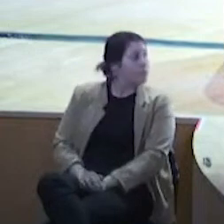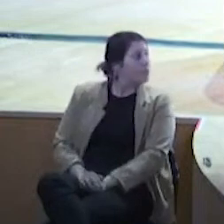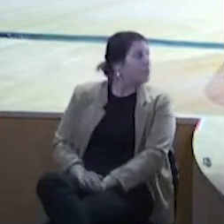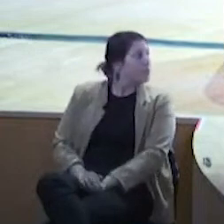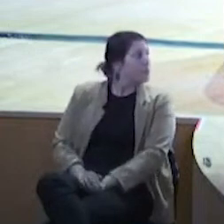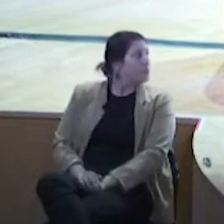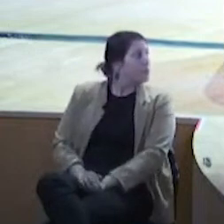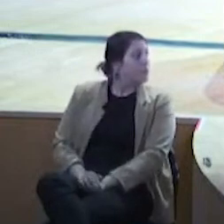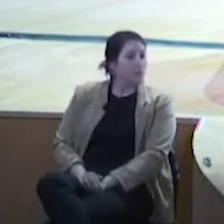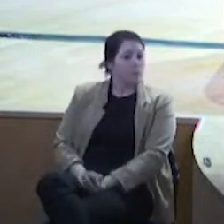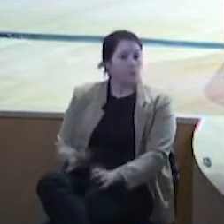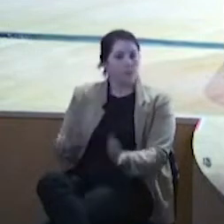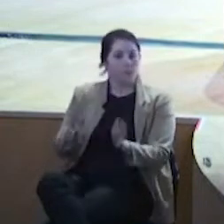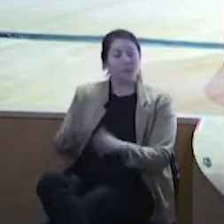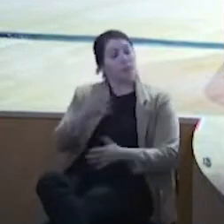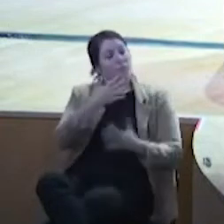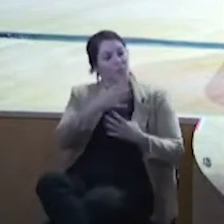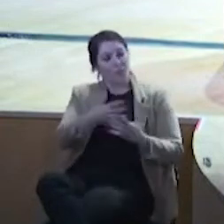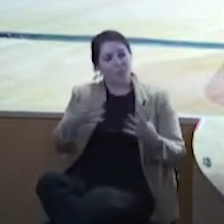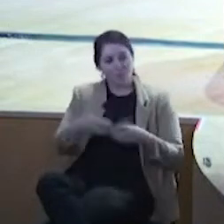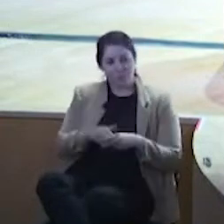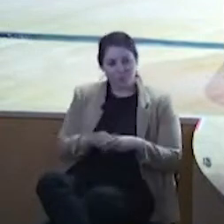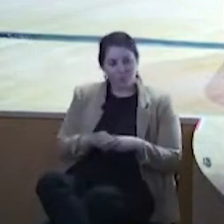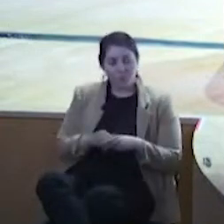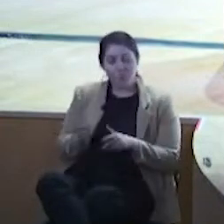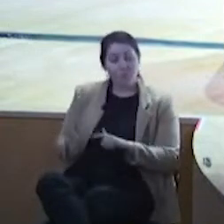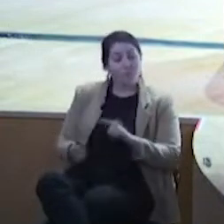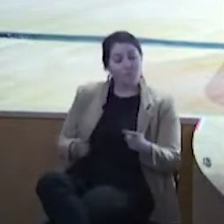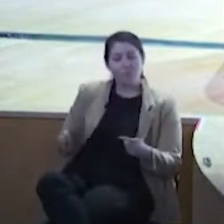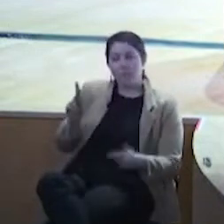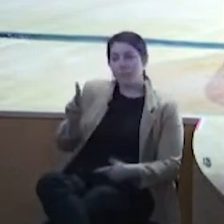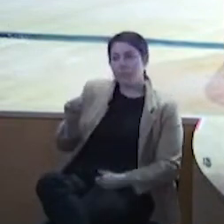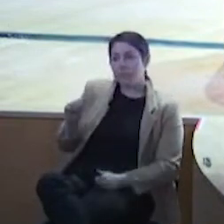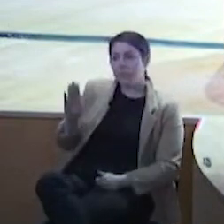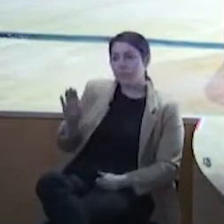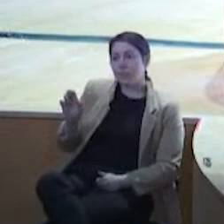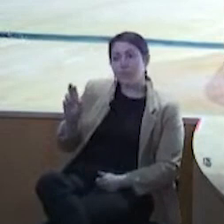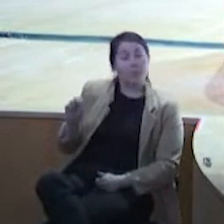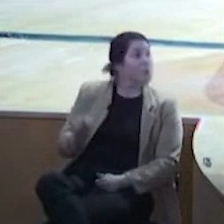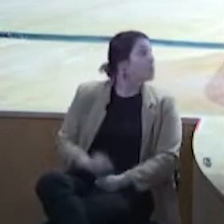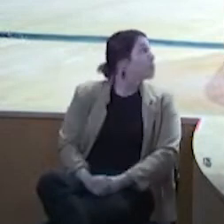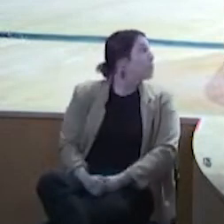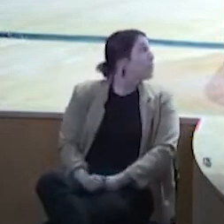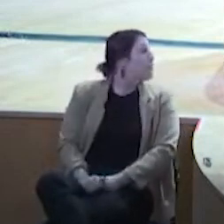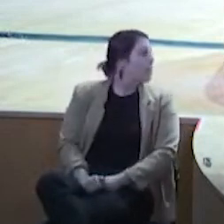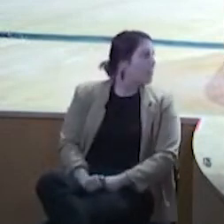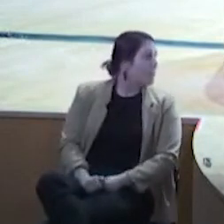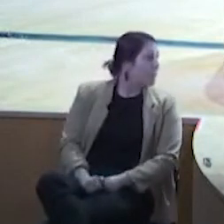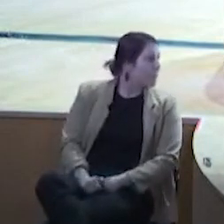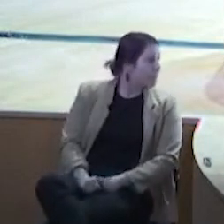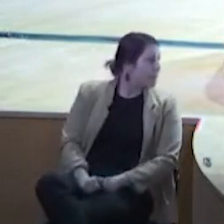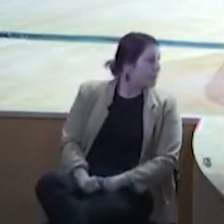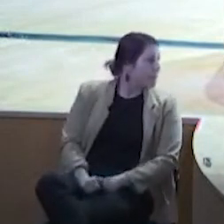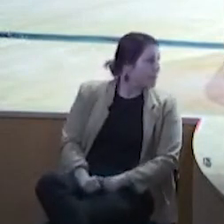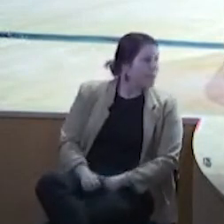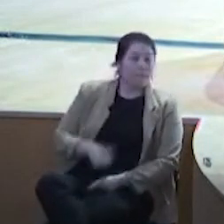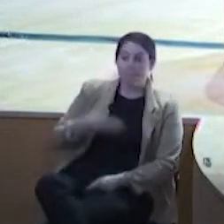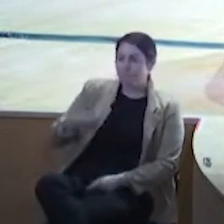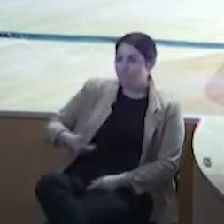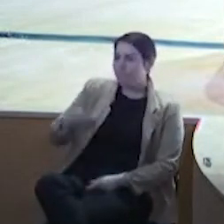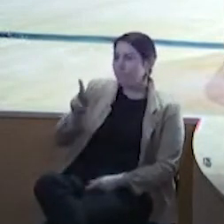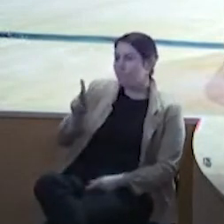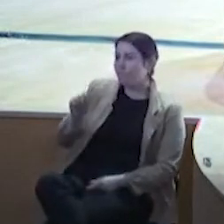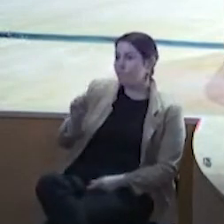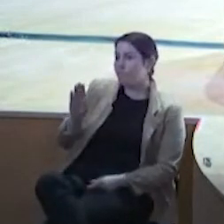I think that's enough. Yeah, thank you very much. So, Kaben, you're next to tell us a bit about yourself and the projects you're working on. Sure. So my name is